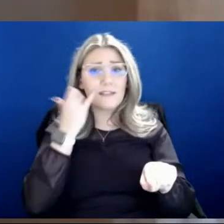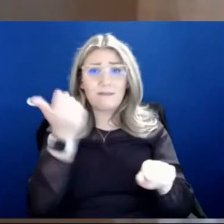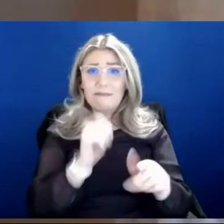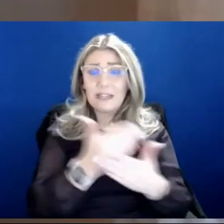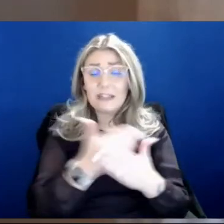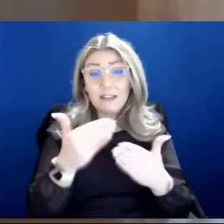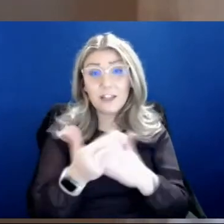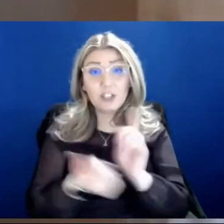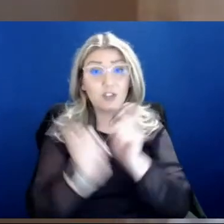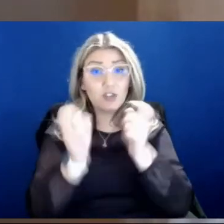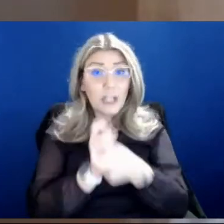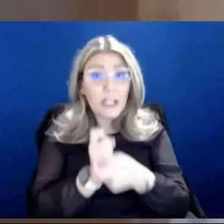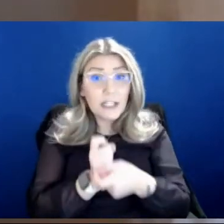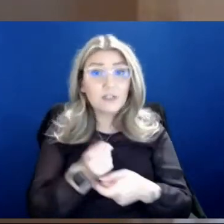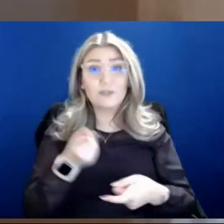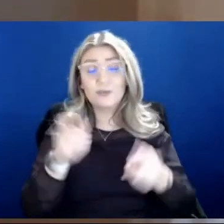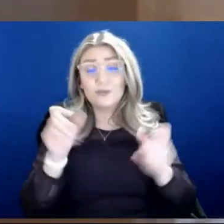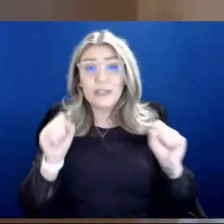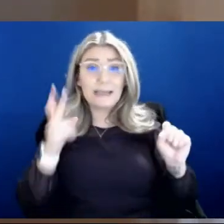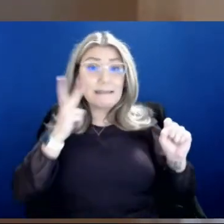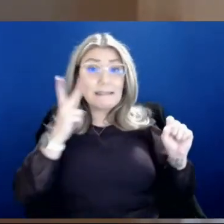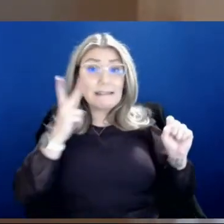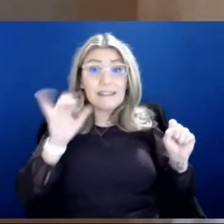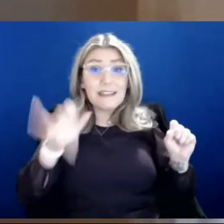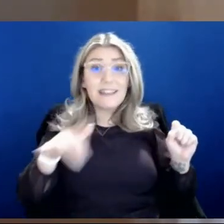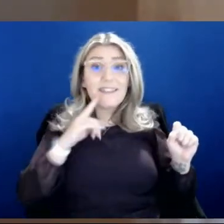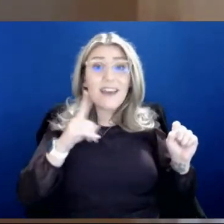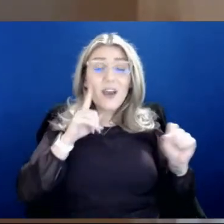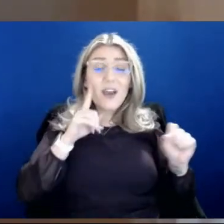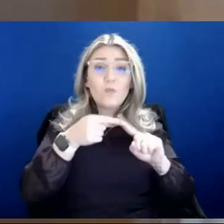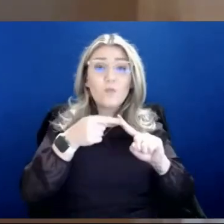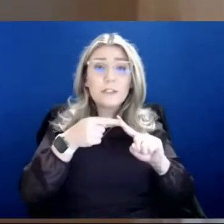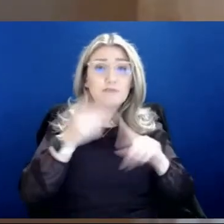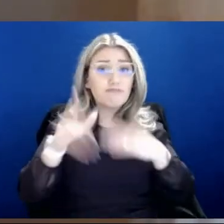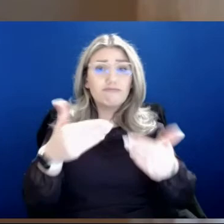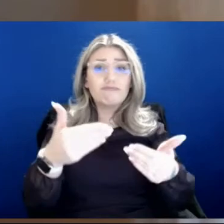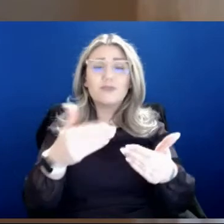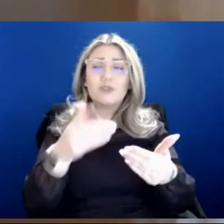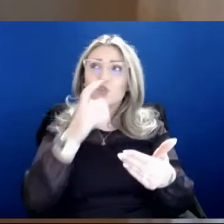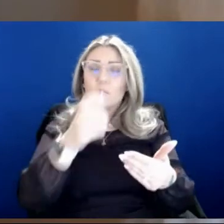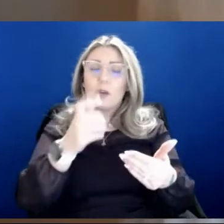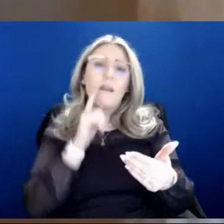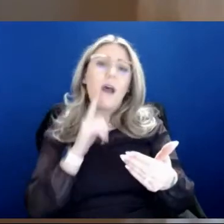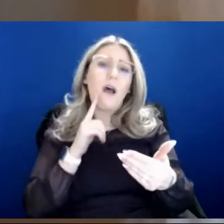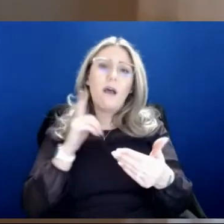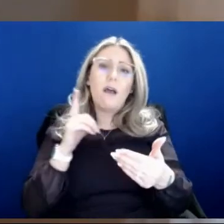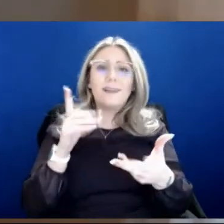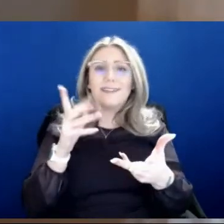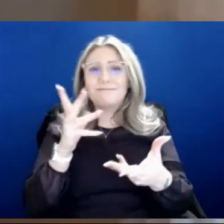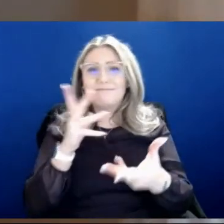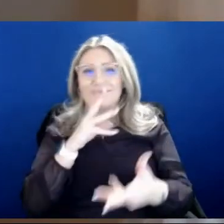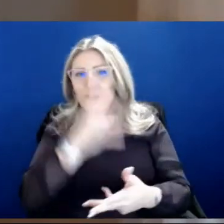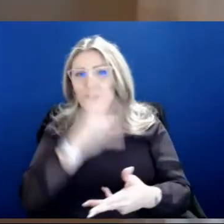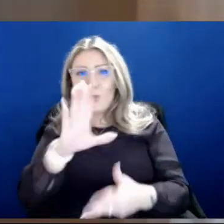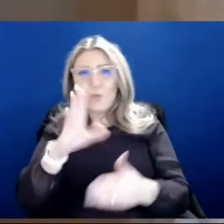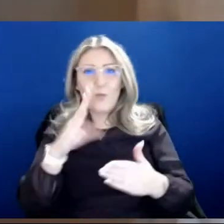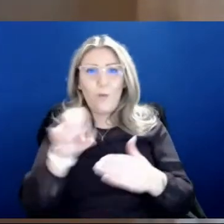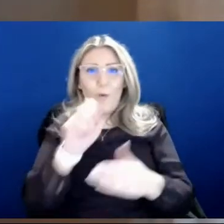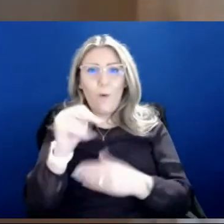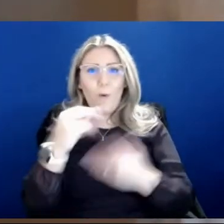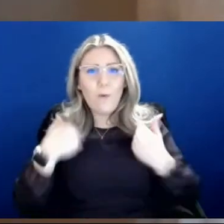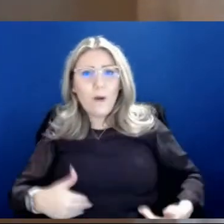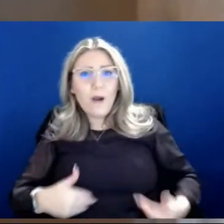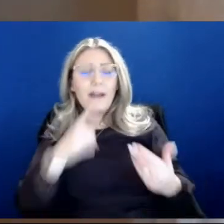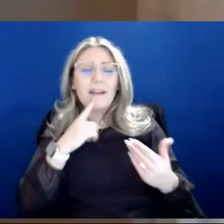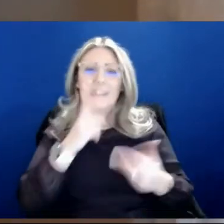changes. You can see that as you progress. Do not put yourself on the back burner, even though it's hard to,